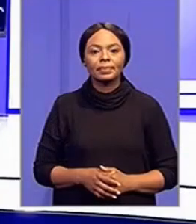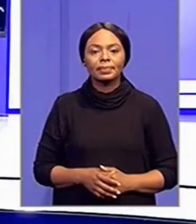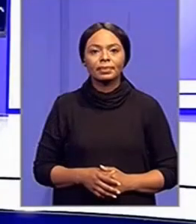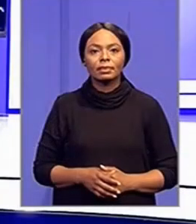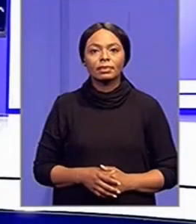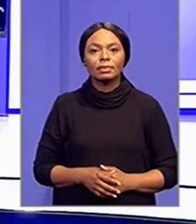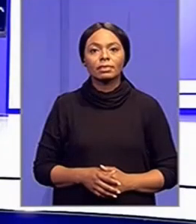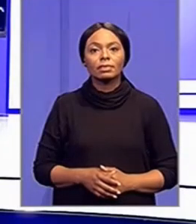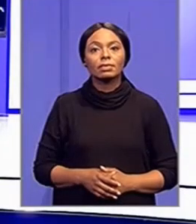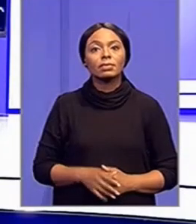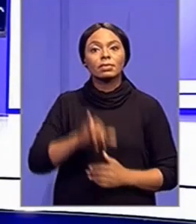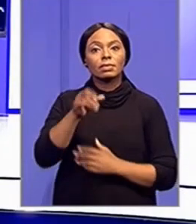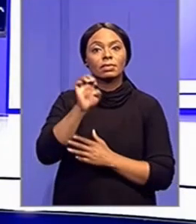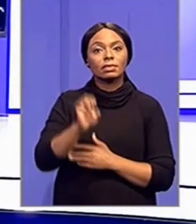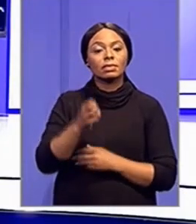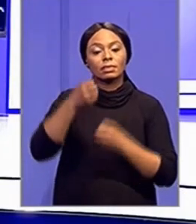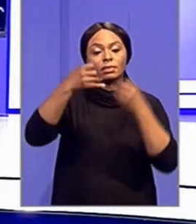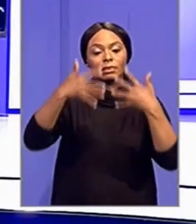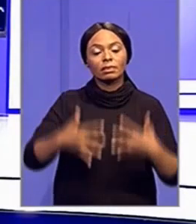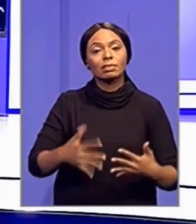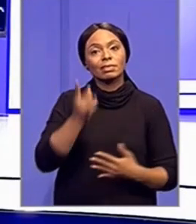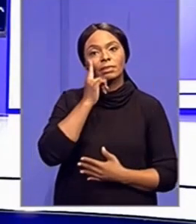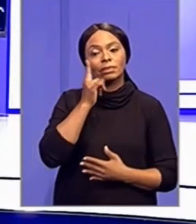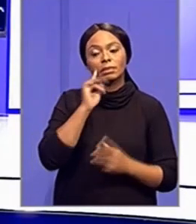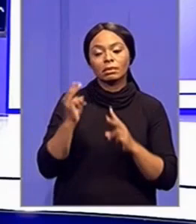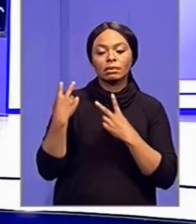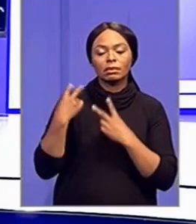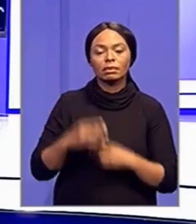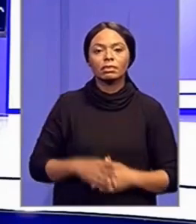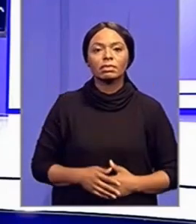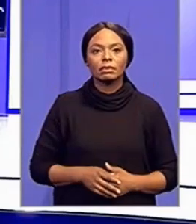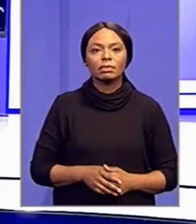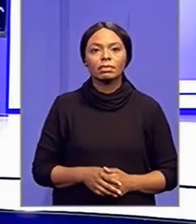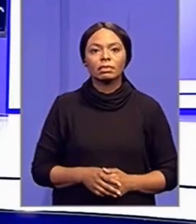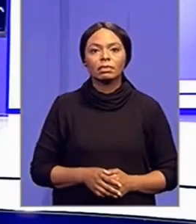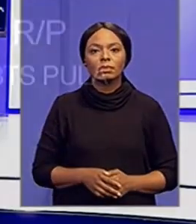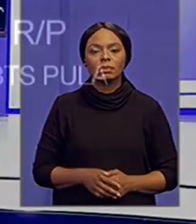Pele re lekola ka boripana gore mebaraka e be eme bjang ge tšeise tswalelwa pejana ka iri ya 5.